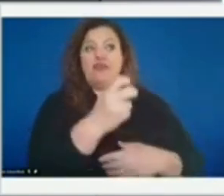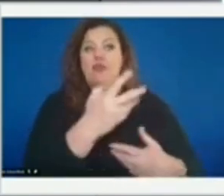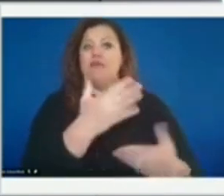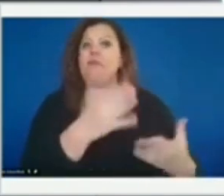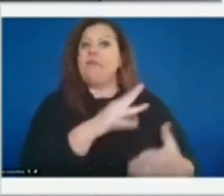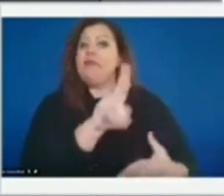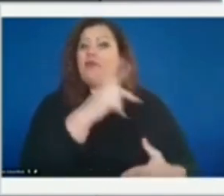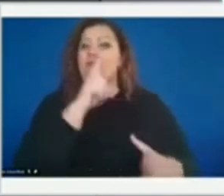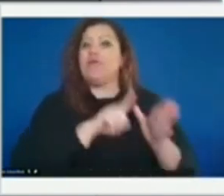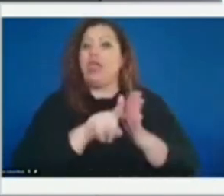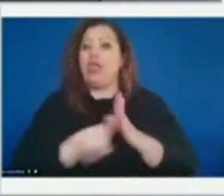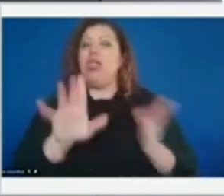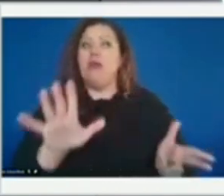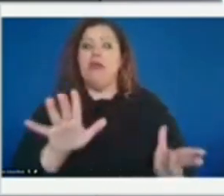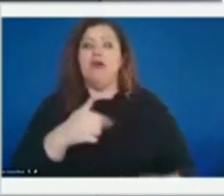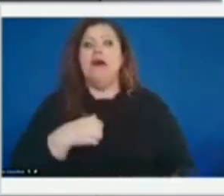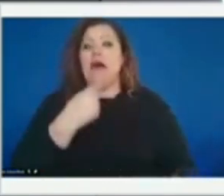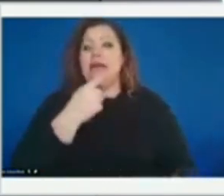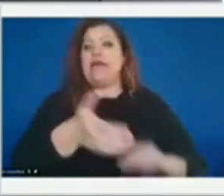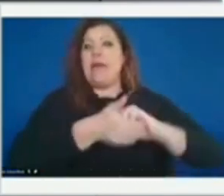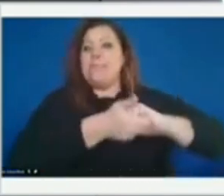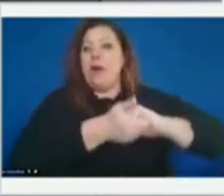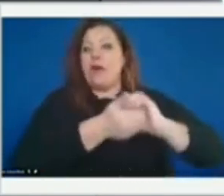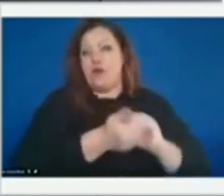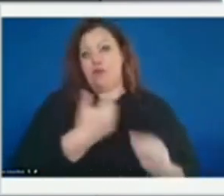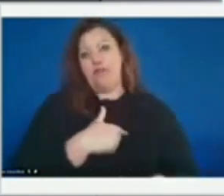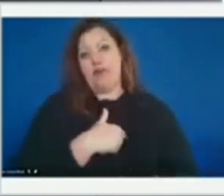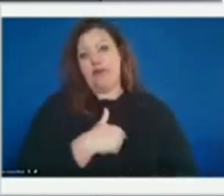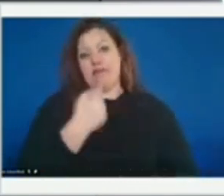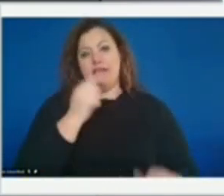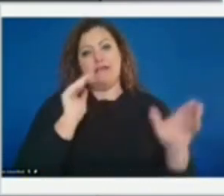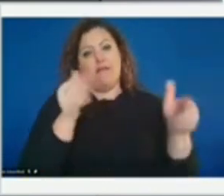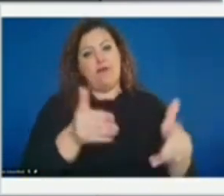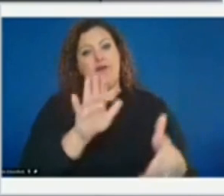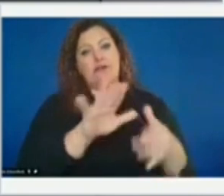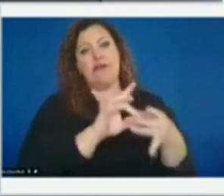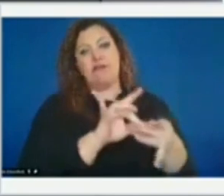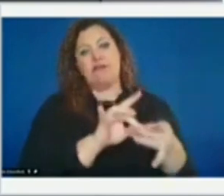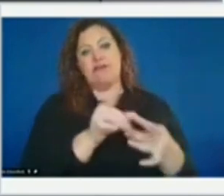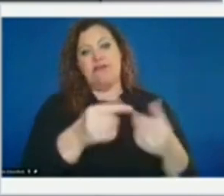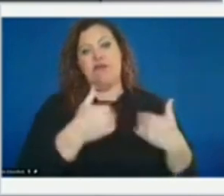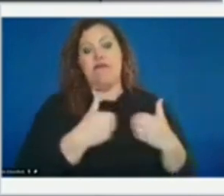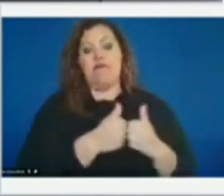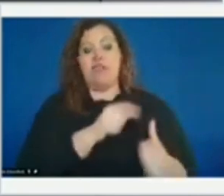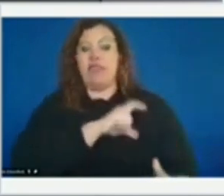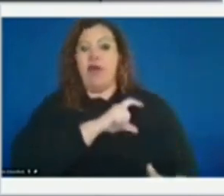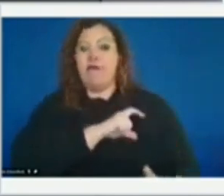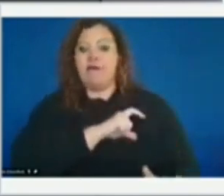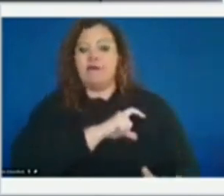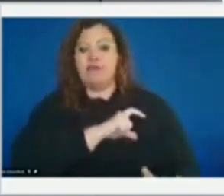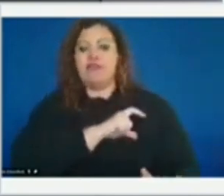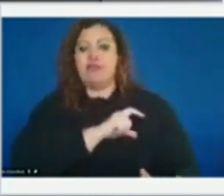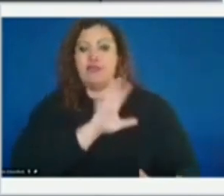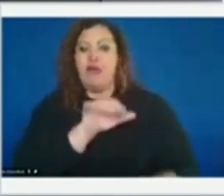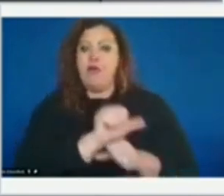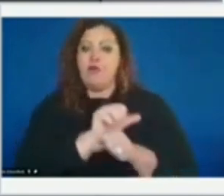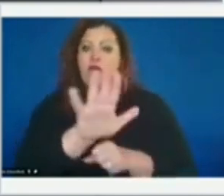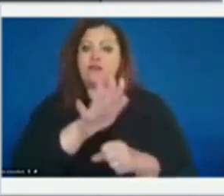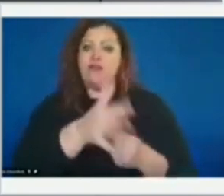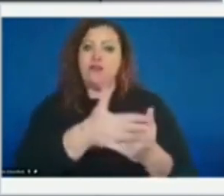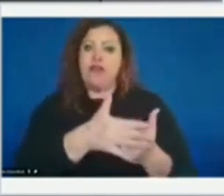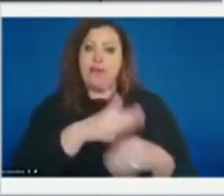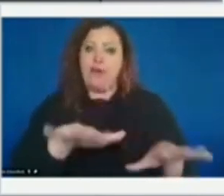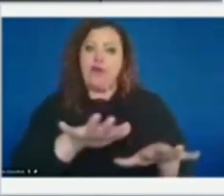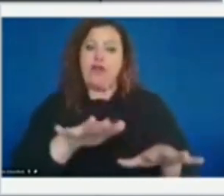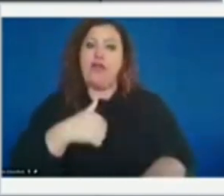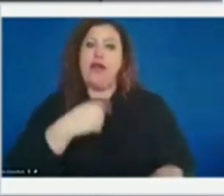us. I say focus on the relationship that you have with the officer that works your neighborhood. I say focus on the